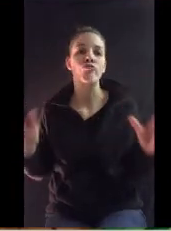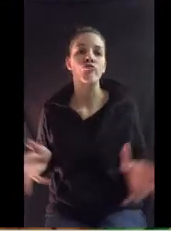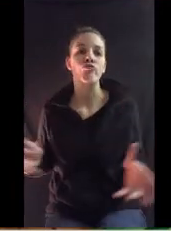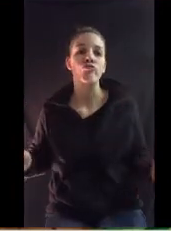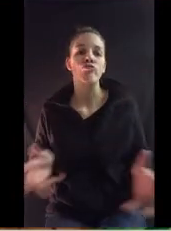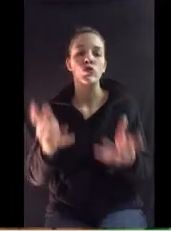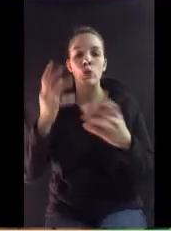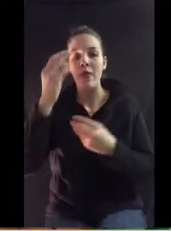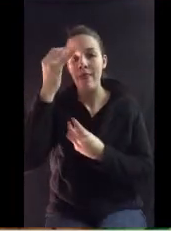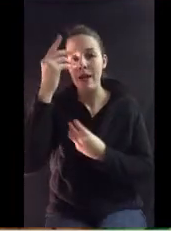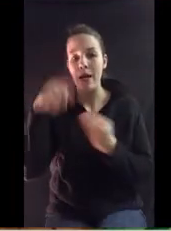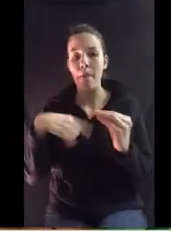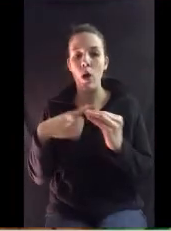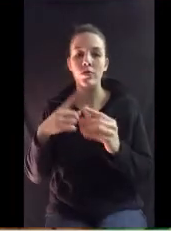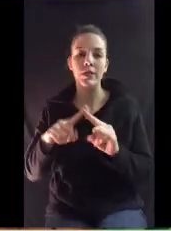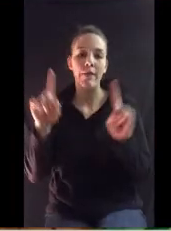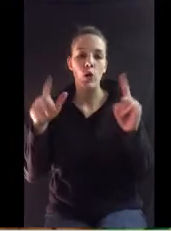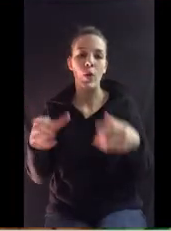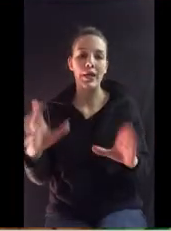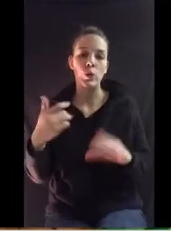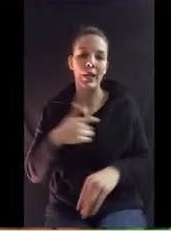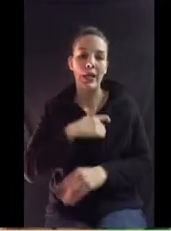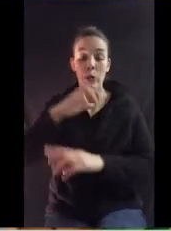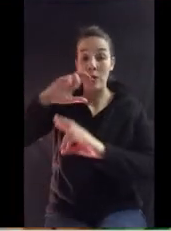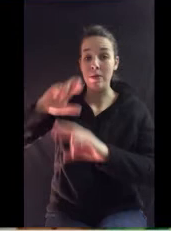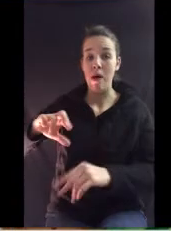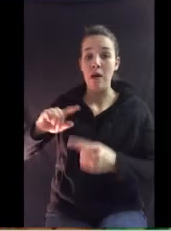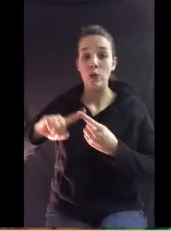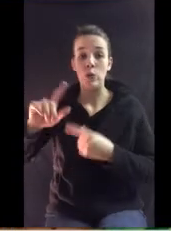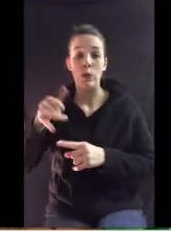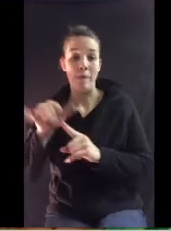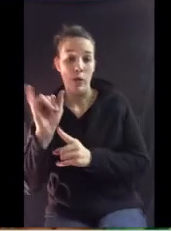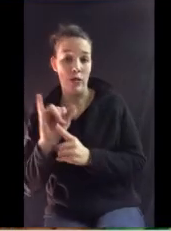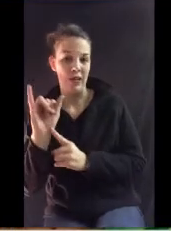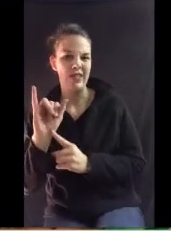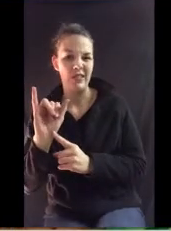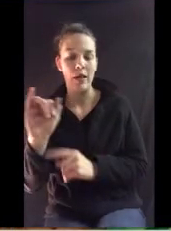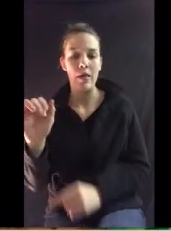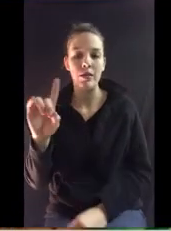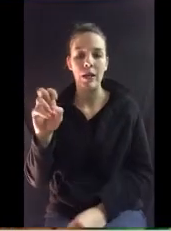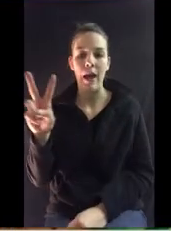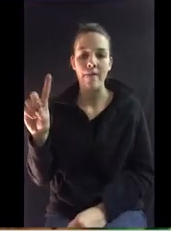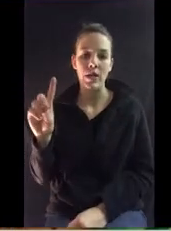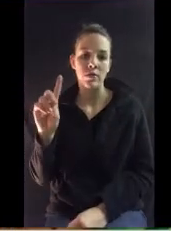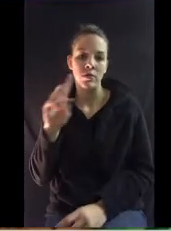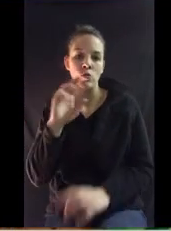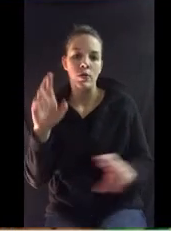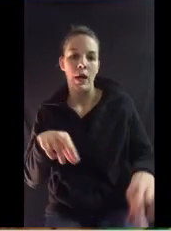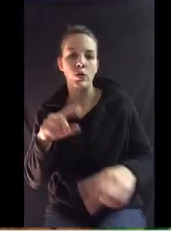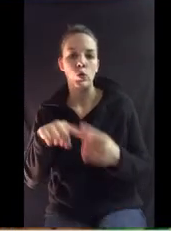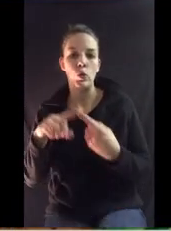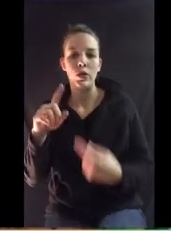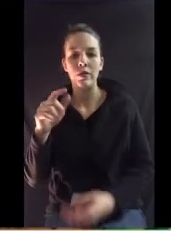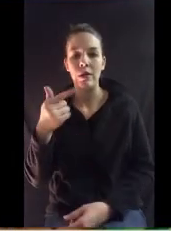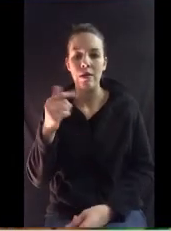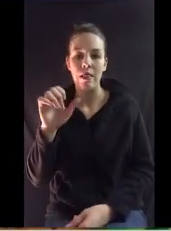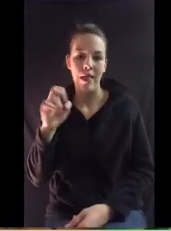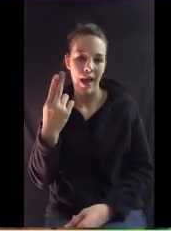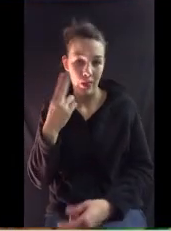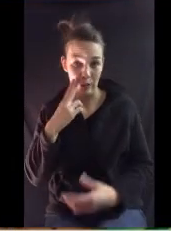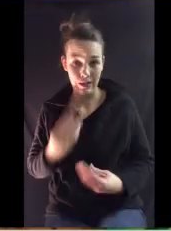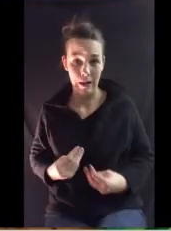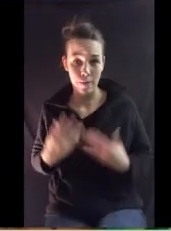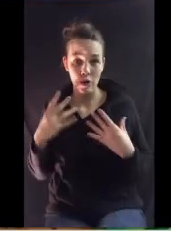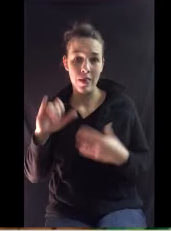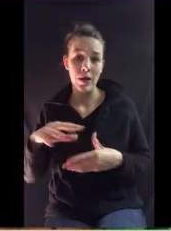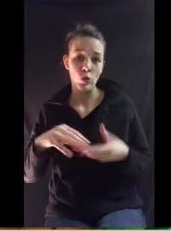this, but I just wanted to encourage you all to think about different ways we can respond to bullies than the way that David responded to Goliath, even though